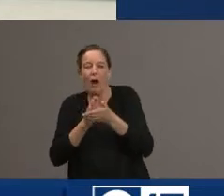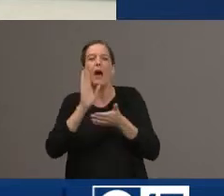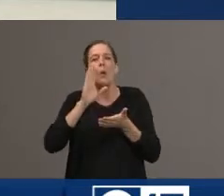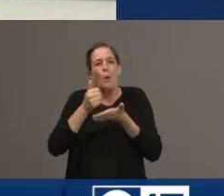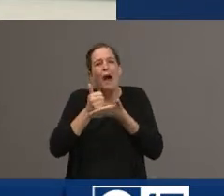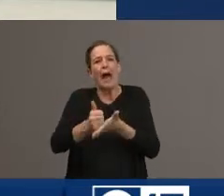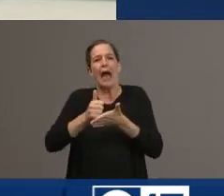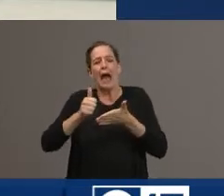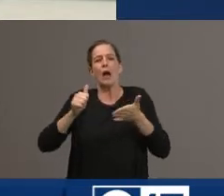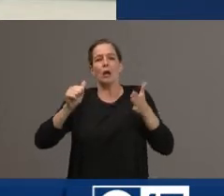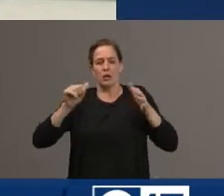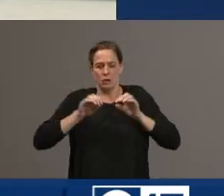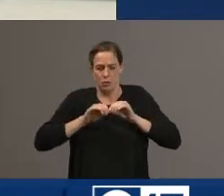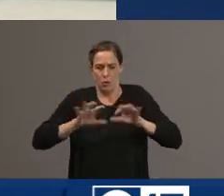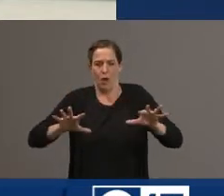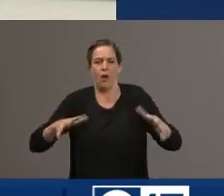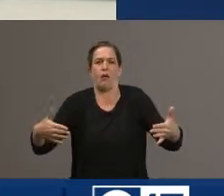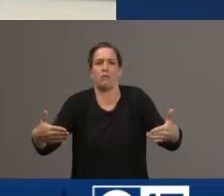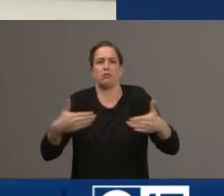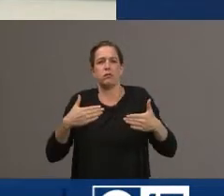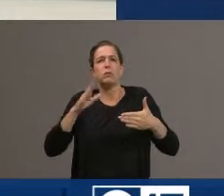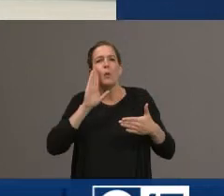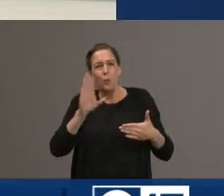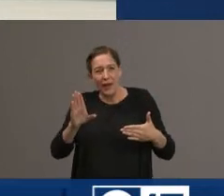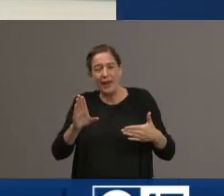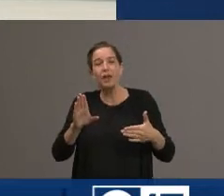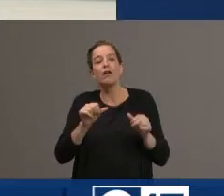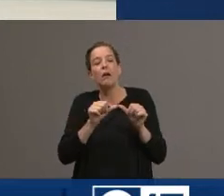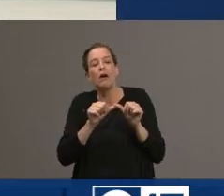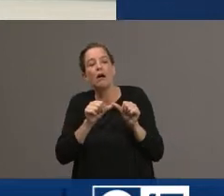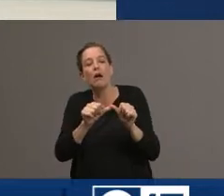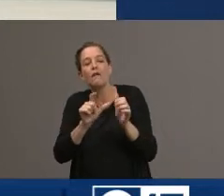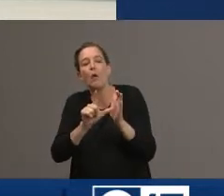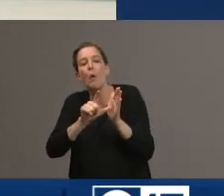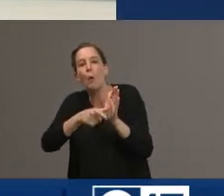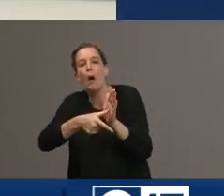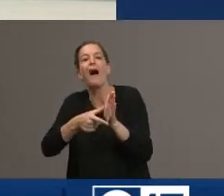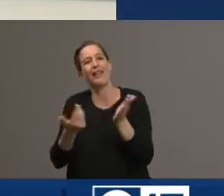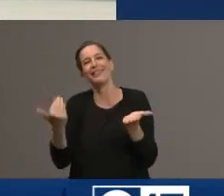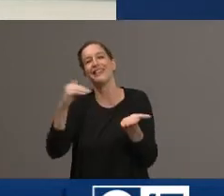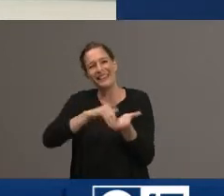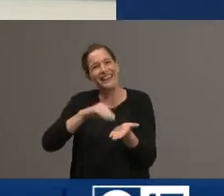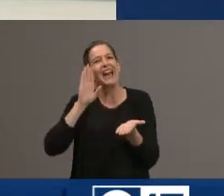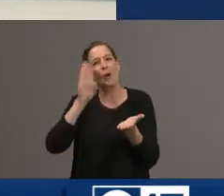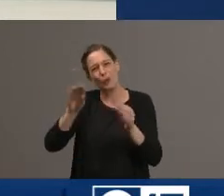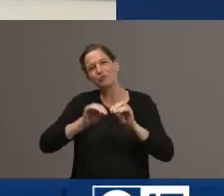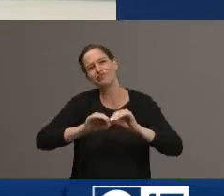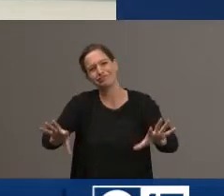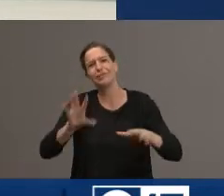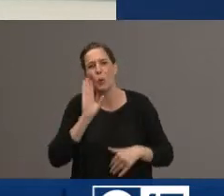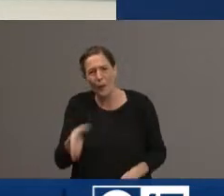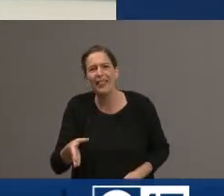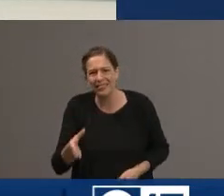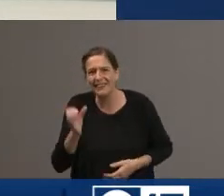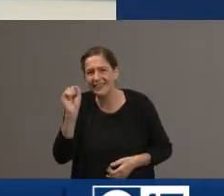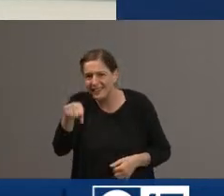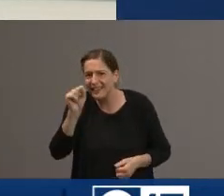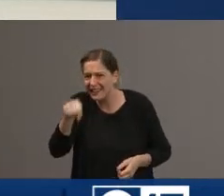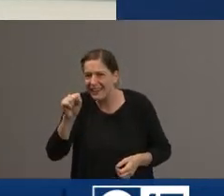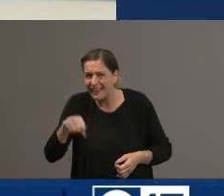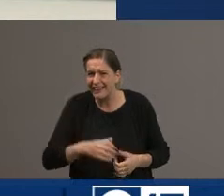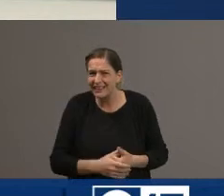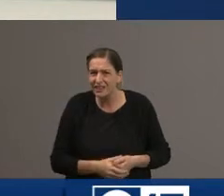into a second wave. We're going to be dealing with this. I don't know if you saw the first paragraph that I put out here on what this is doing